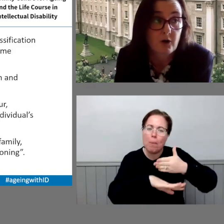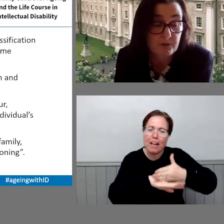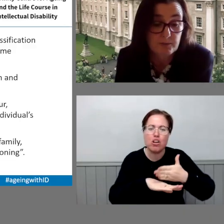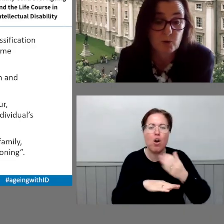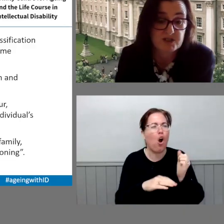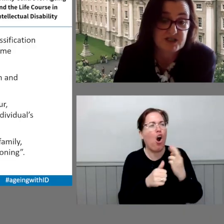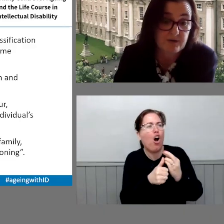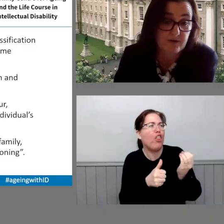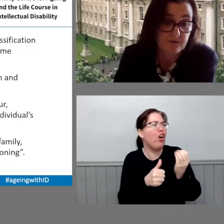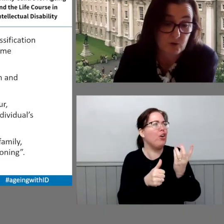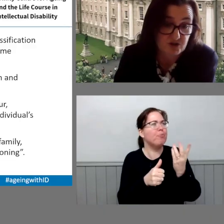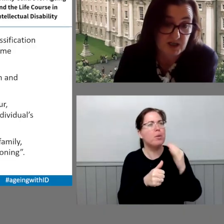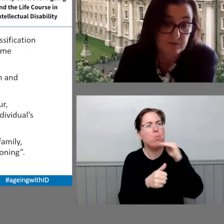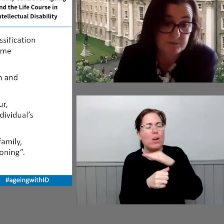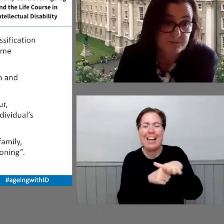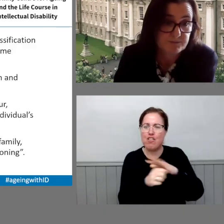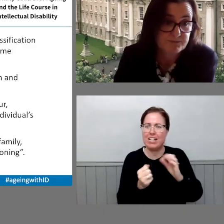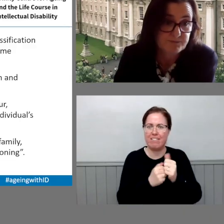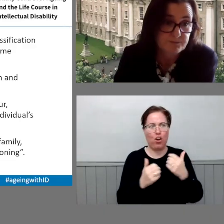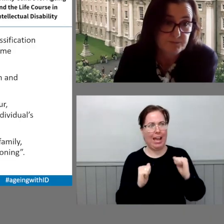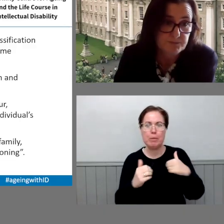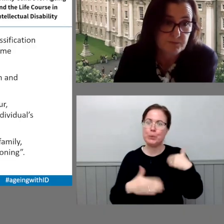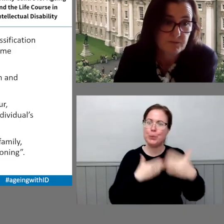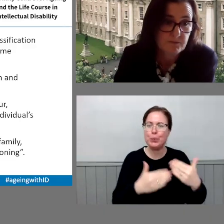occupational, or other important areas of functioning.